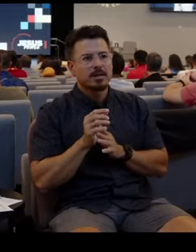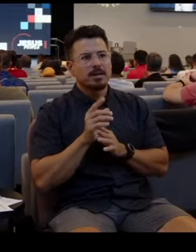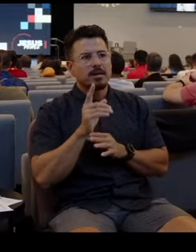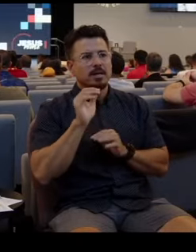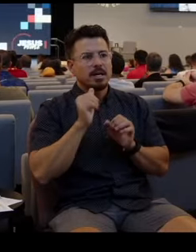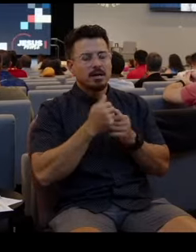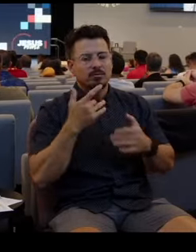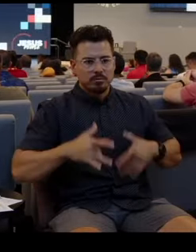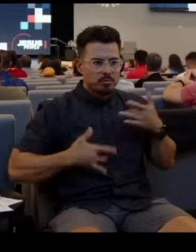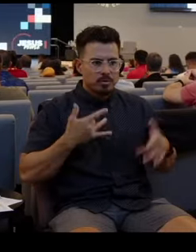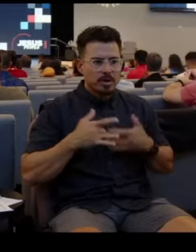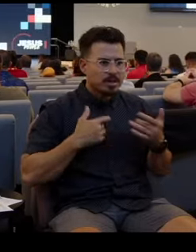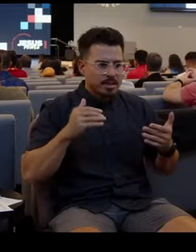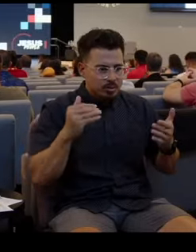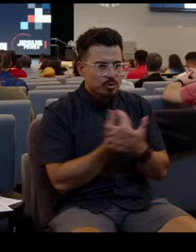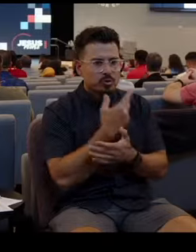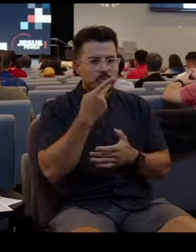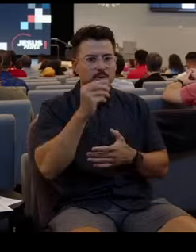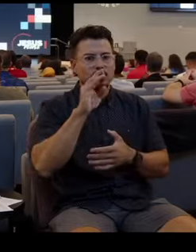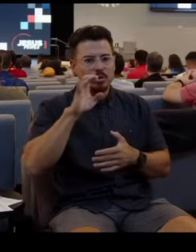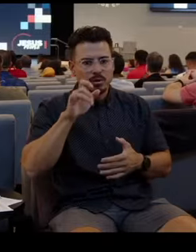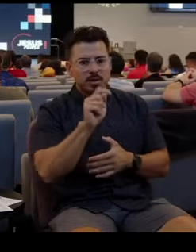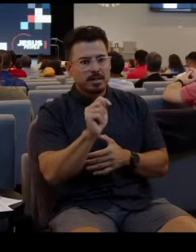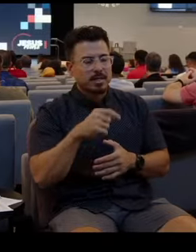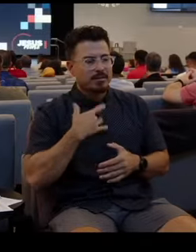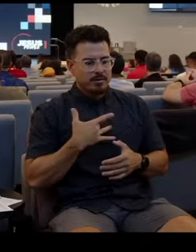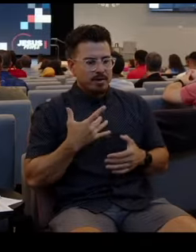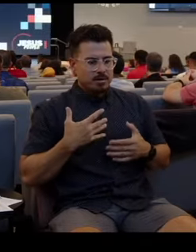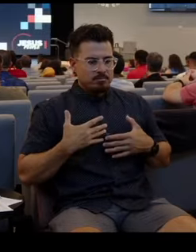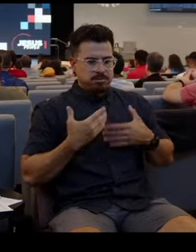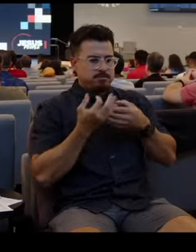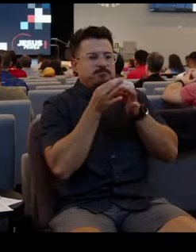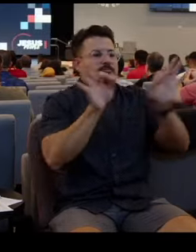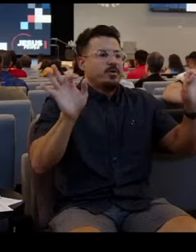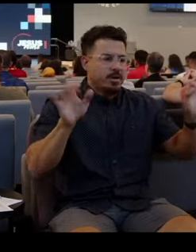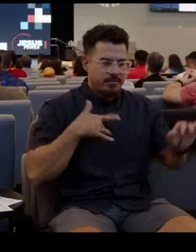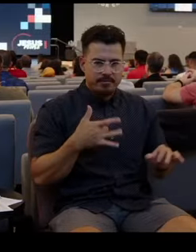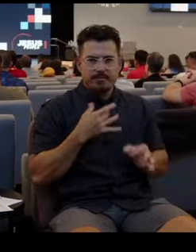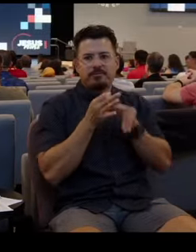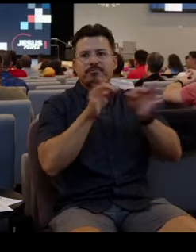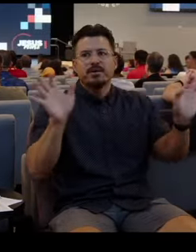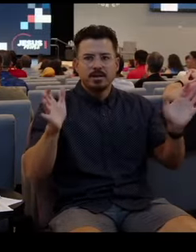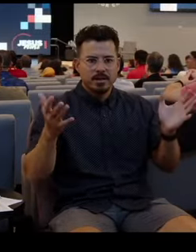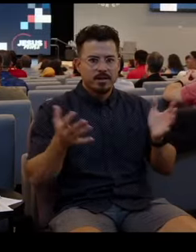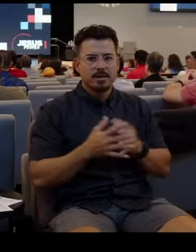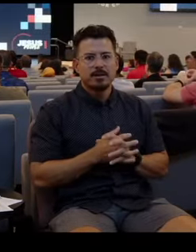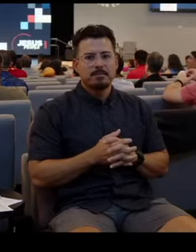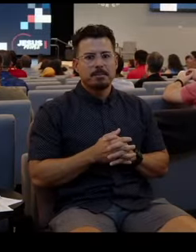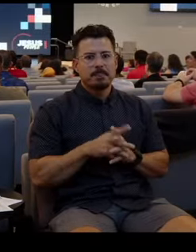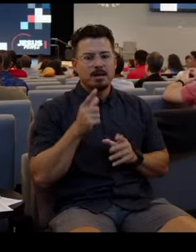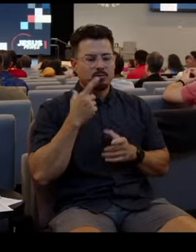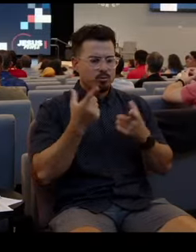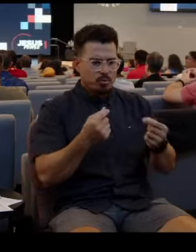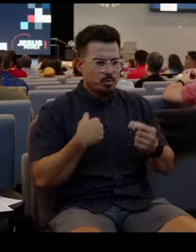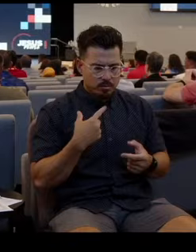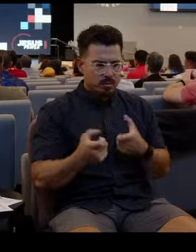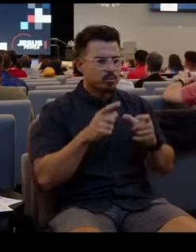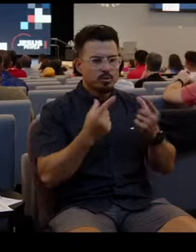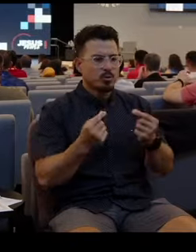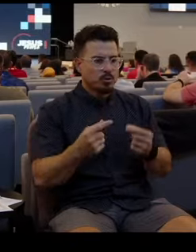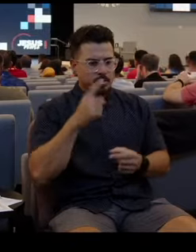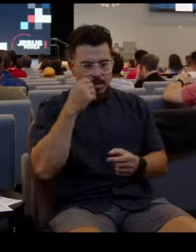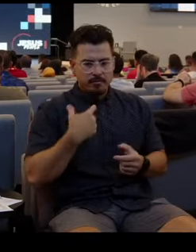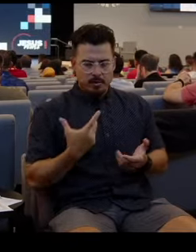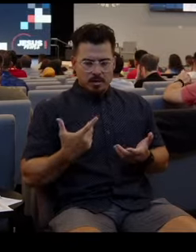excited about this new project. Like, actually, I felt released. I felt released. Like, do what you got to do. We were empowered.